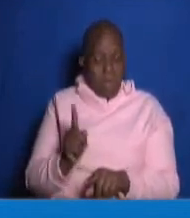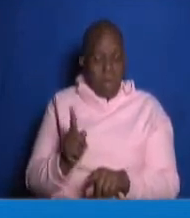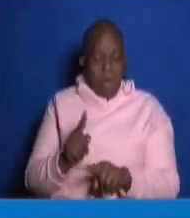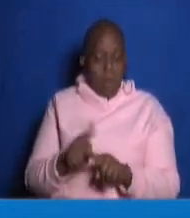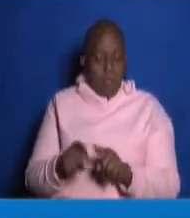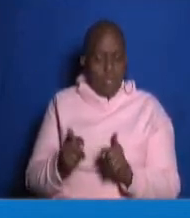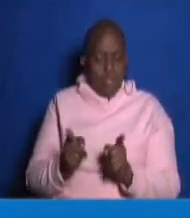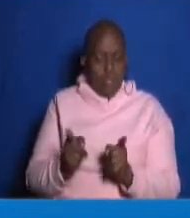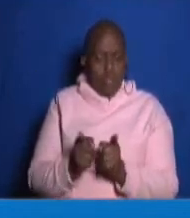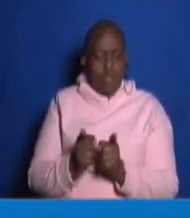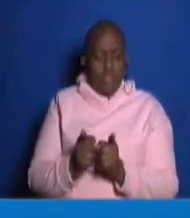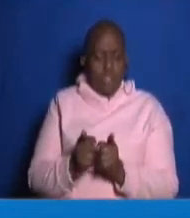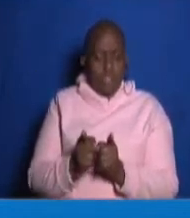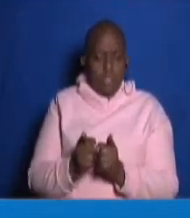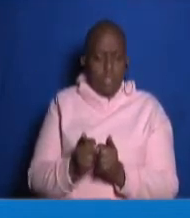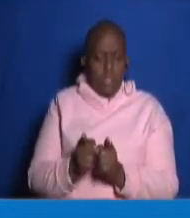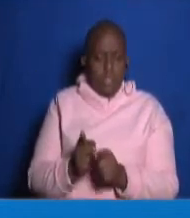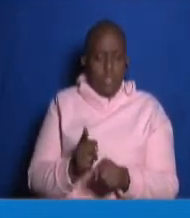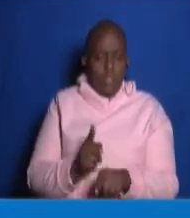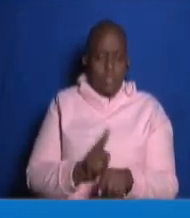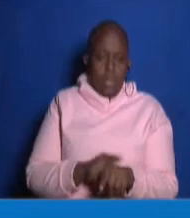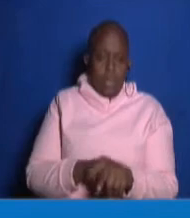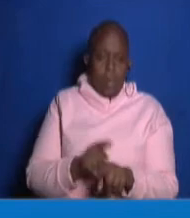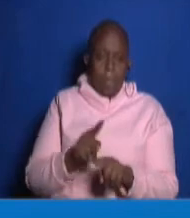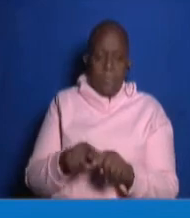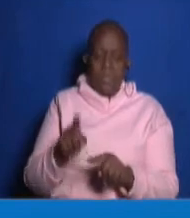but it's going to be powerful.